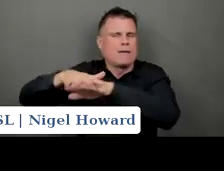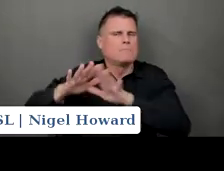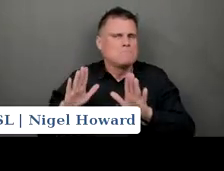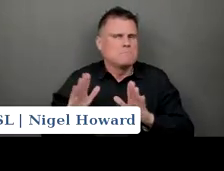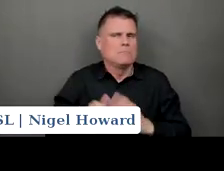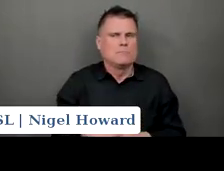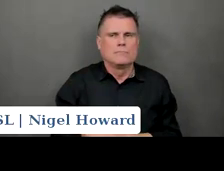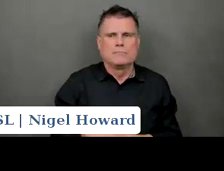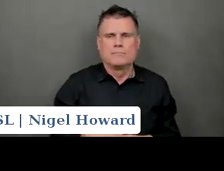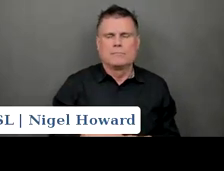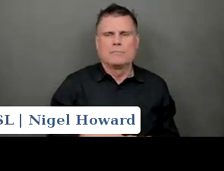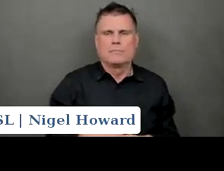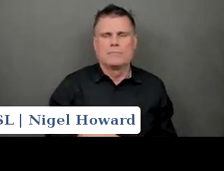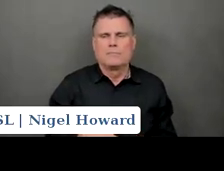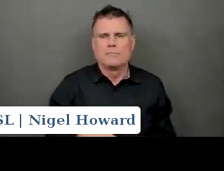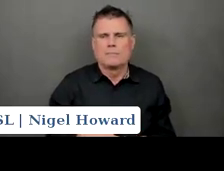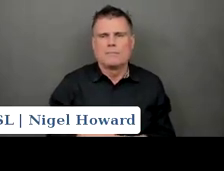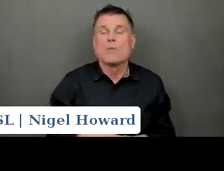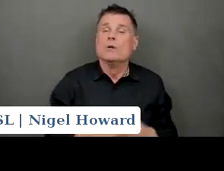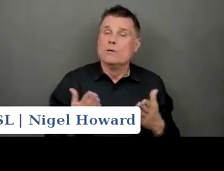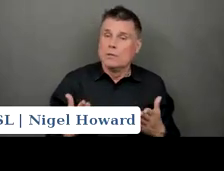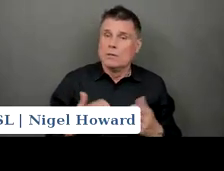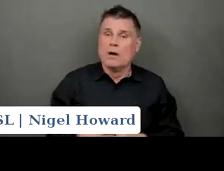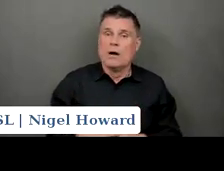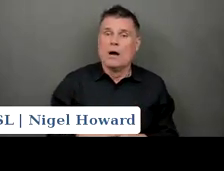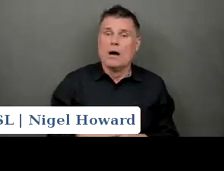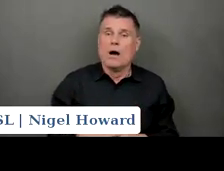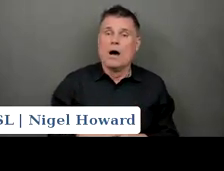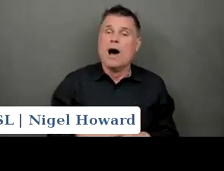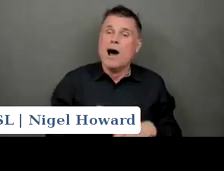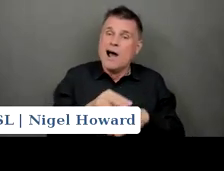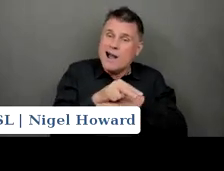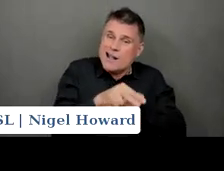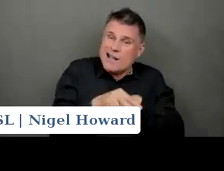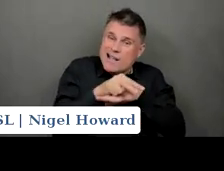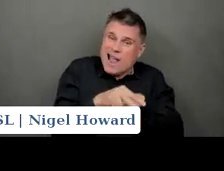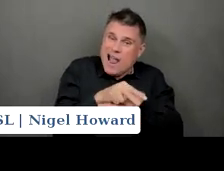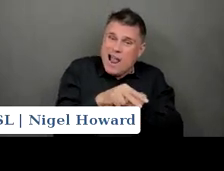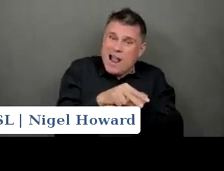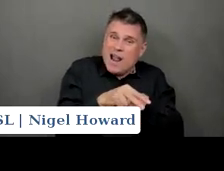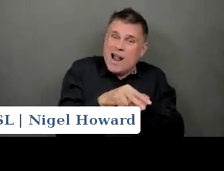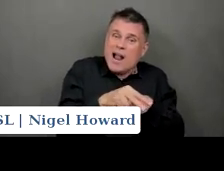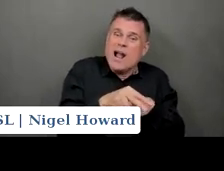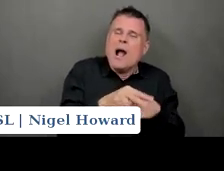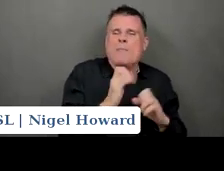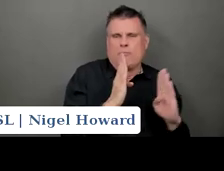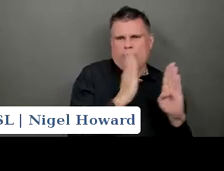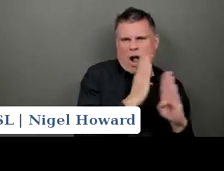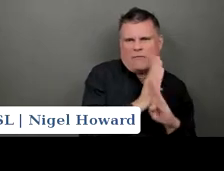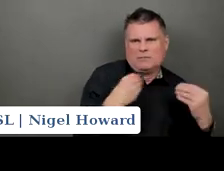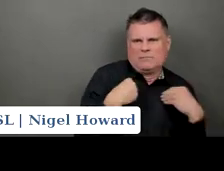well. Care services were provided a little bit by public, but a lot by private, informal